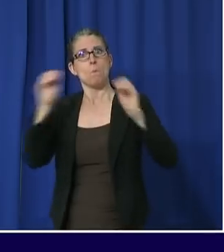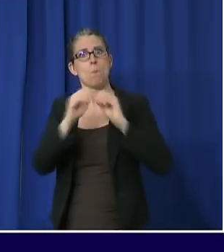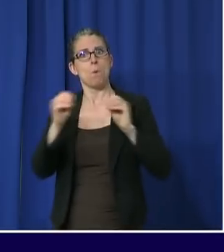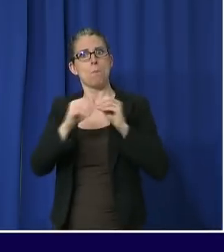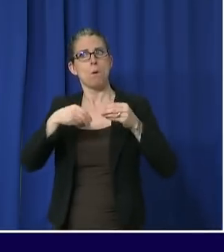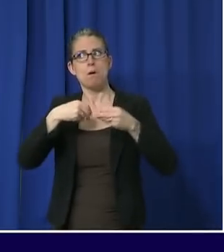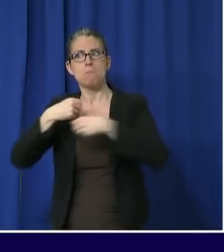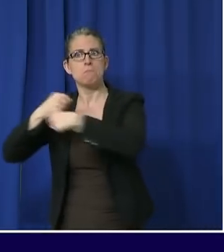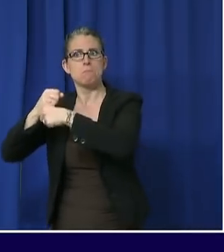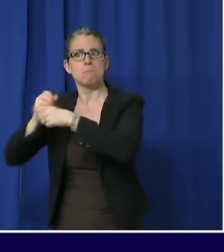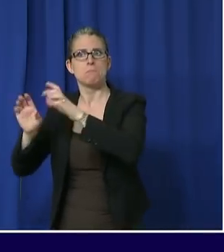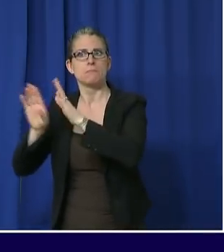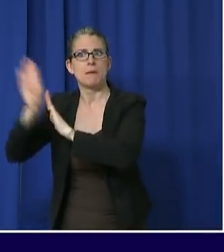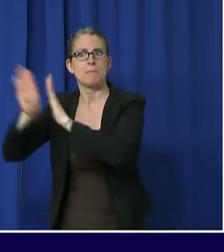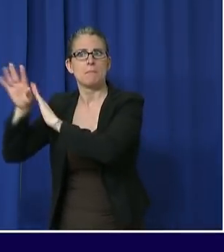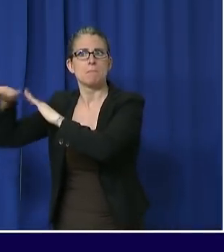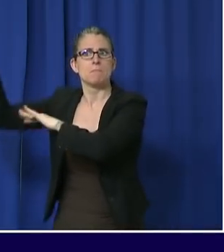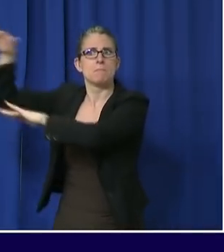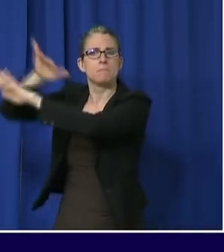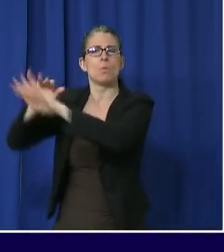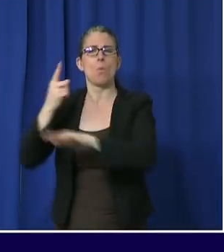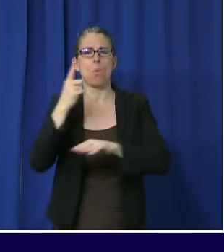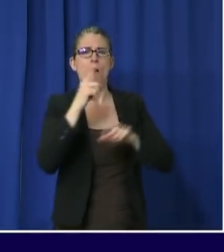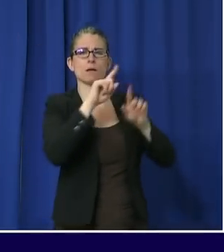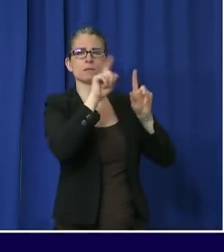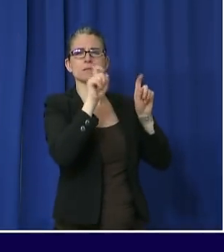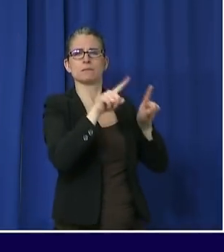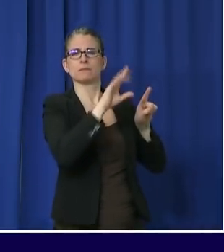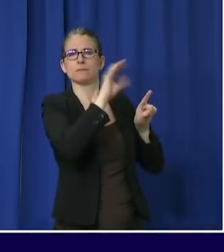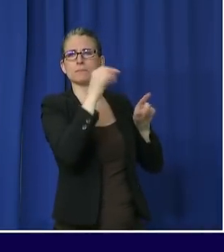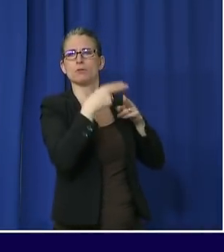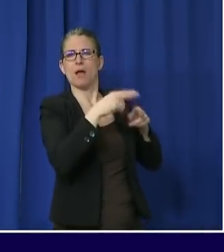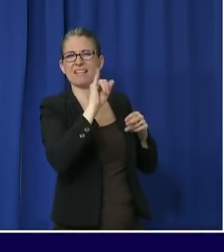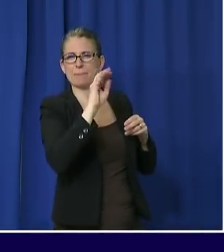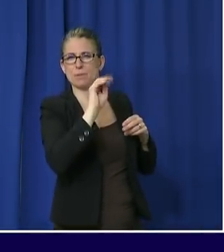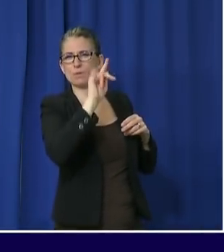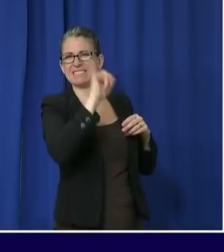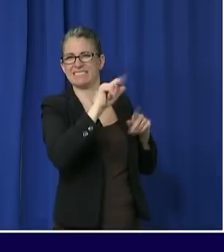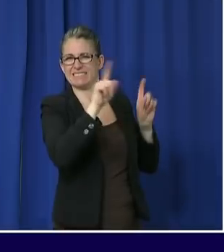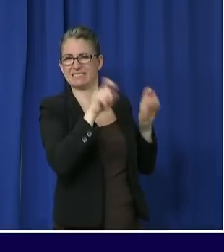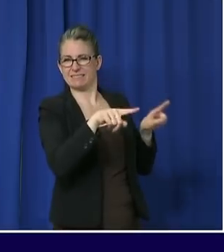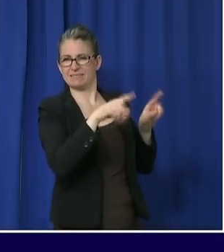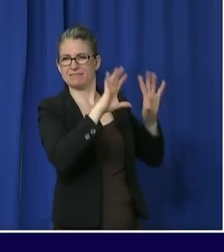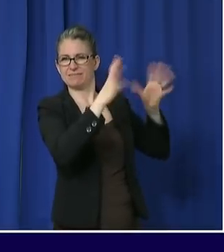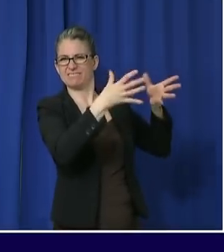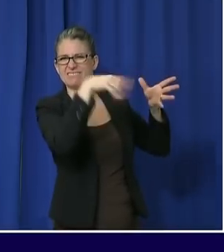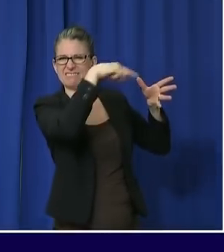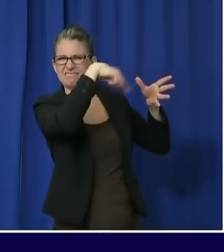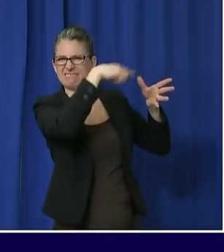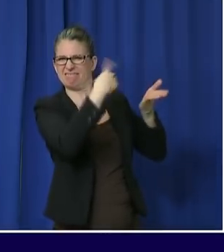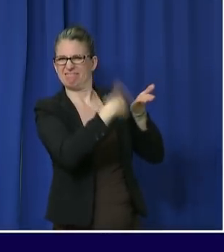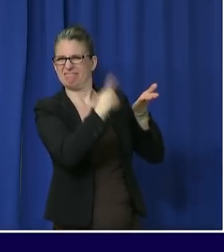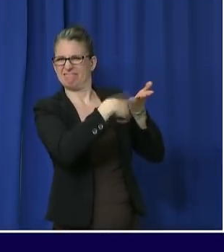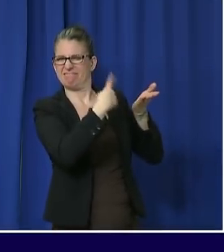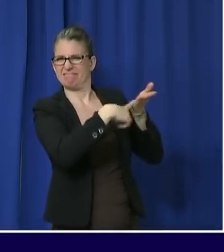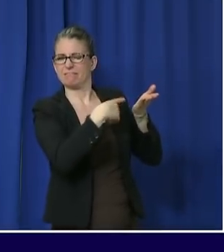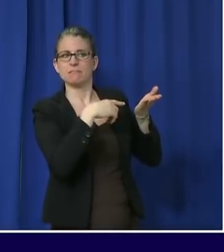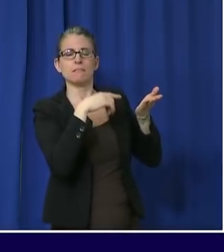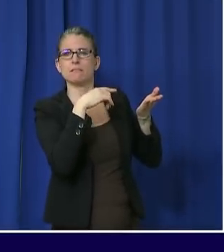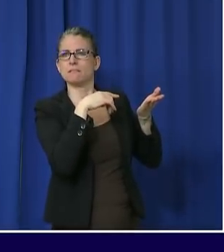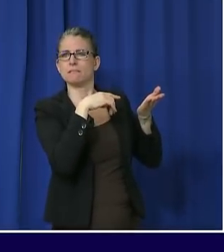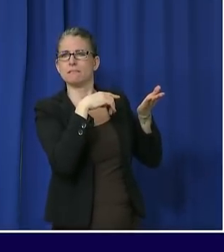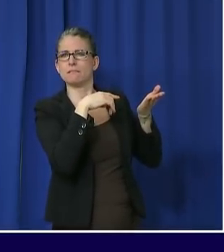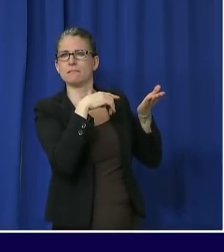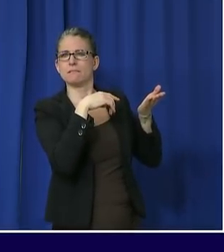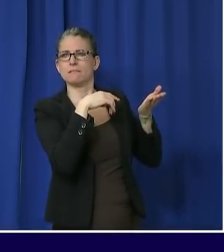had COVID-19 as a way to know who has had it, and that might make a safer reopening of the economy. Do you have any thoughts about the